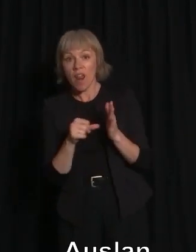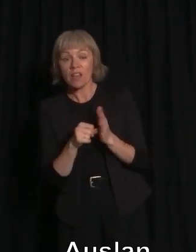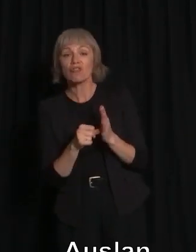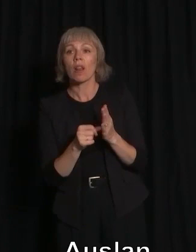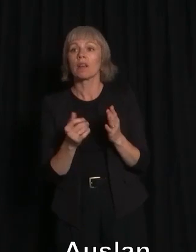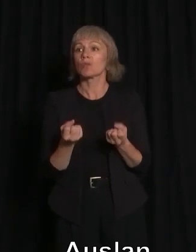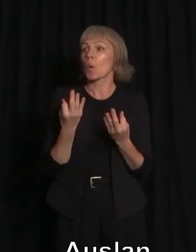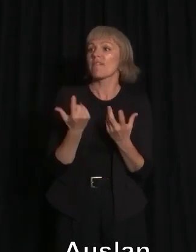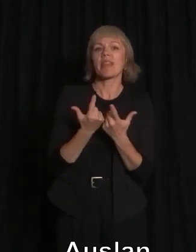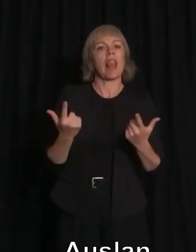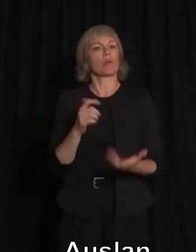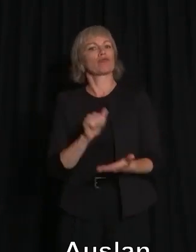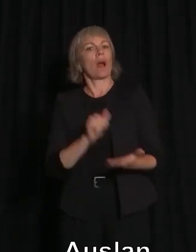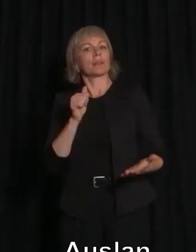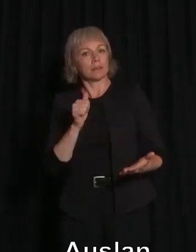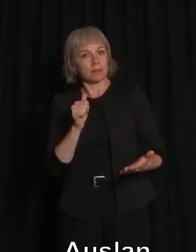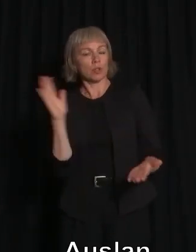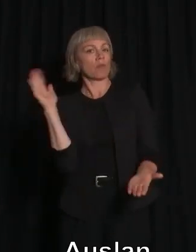terms. Many